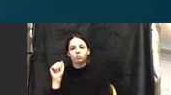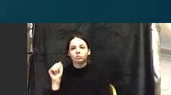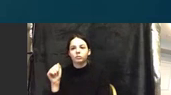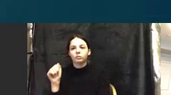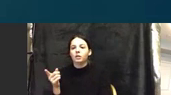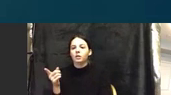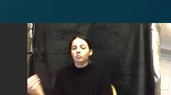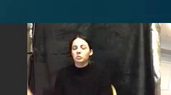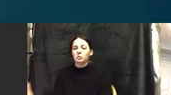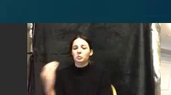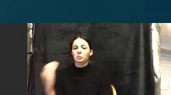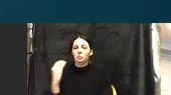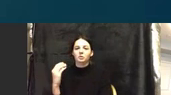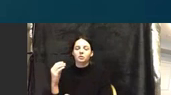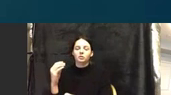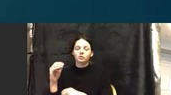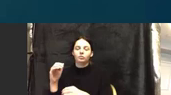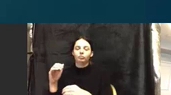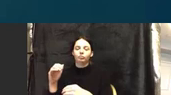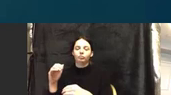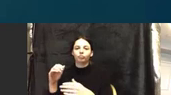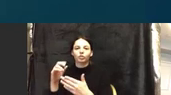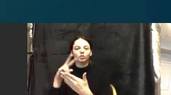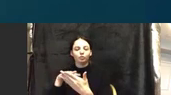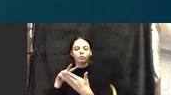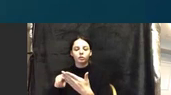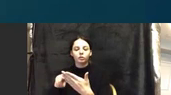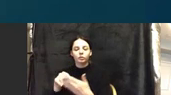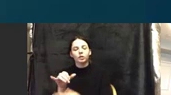books our teachers pick, but we're also reading textbooks.